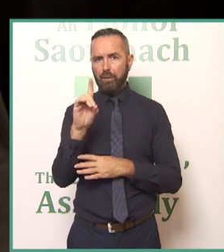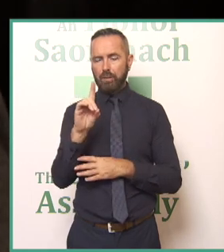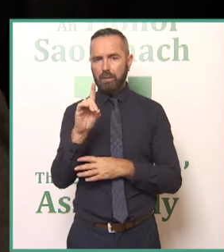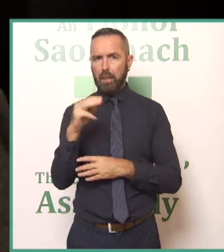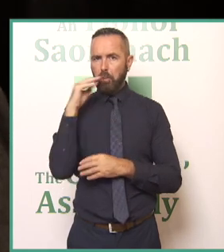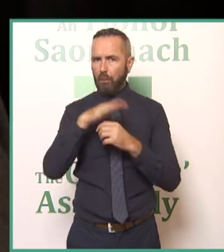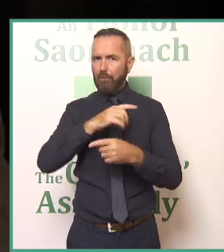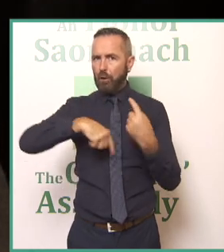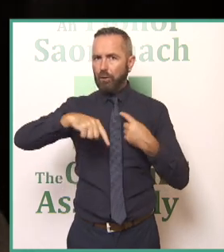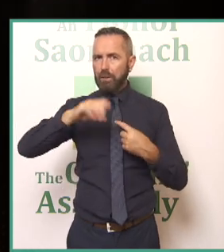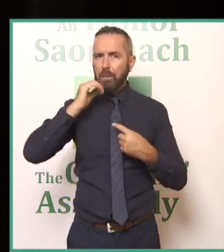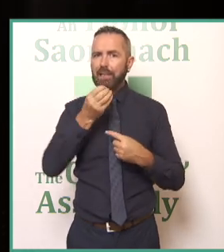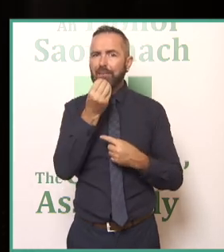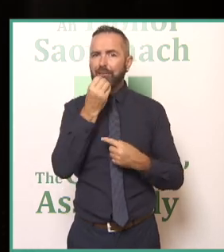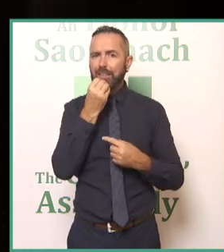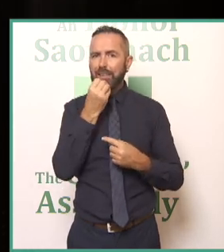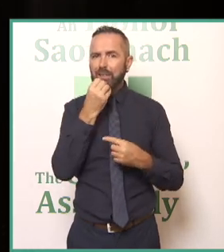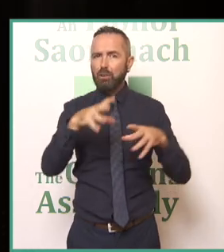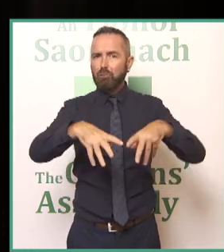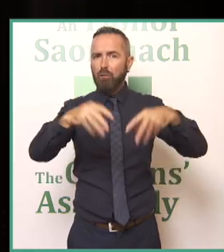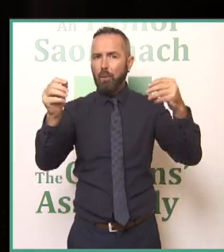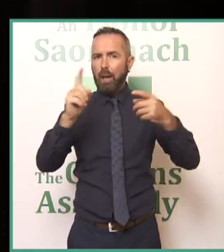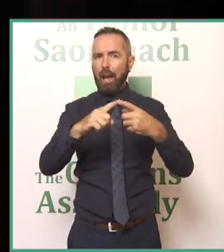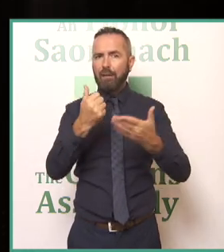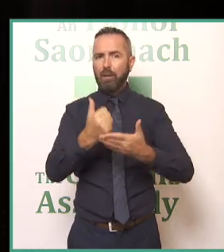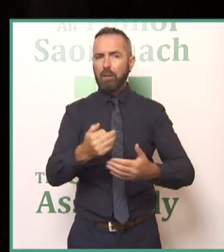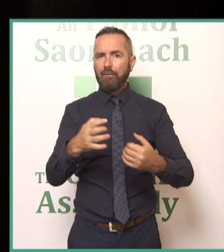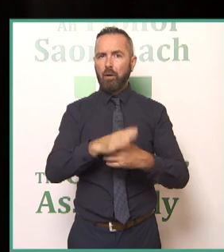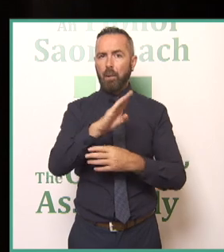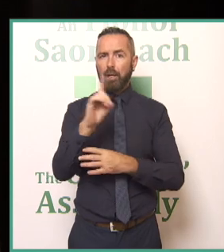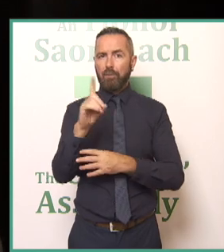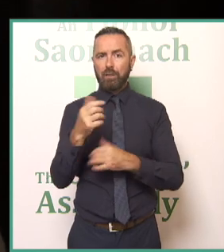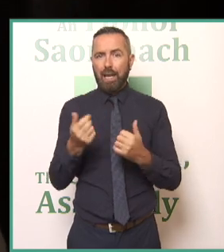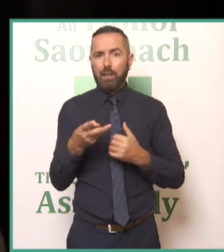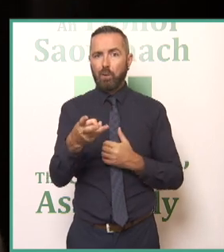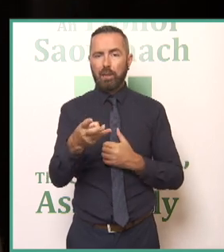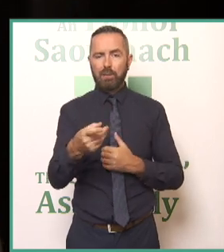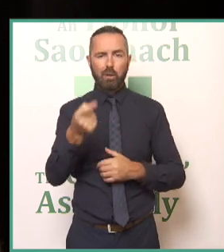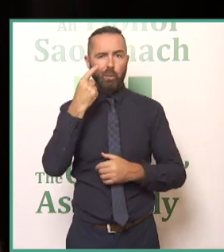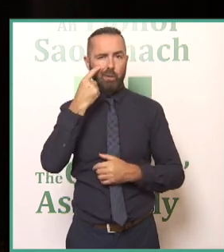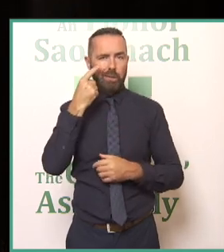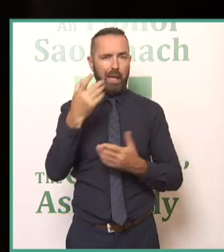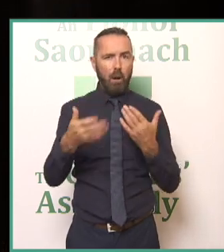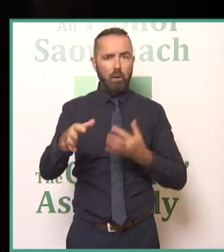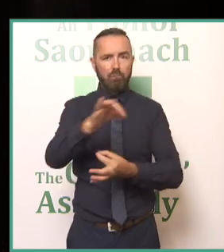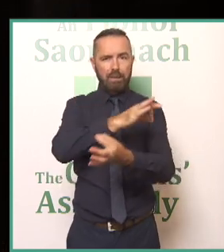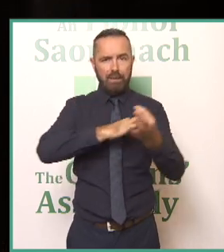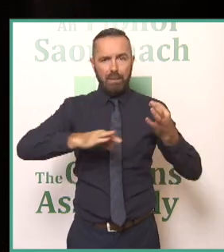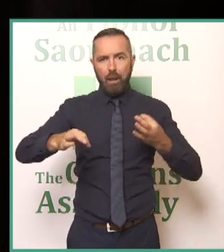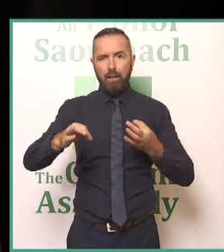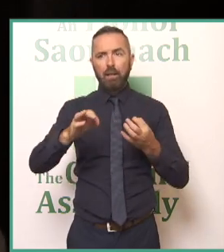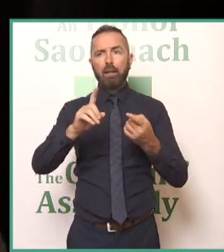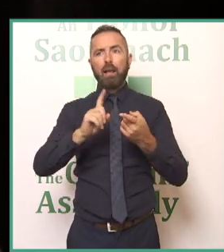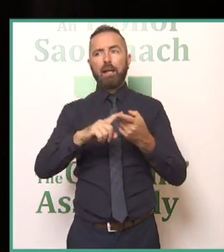what feeds the crop, but it's also a foundation for biodiversity itself. So we're looking at how we recycle organic manures to build soil